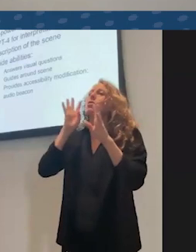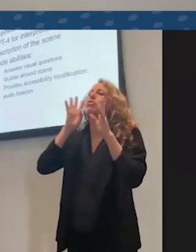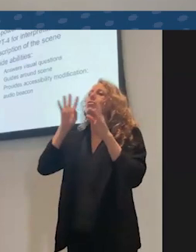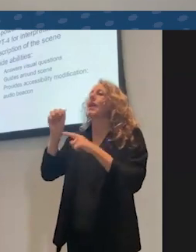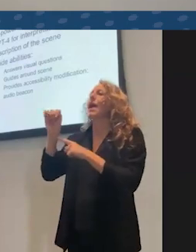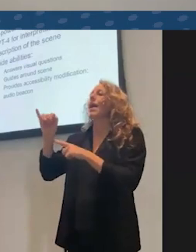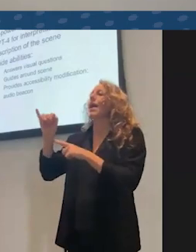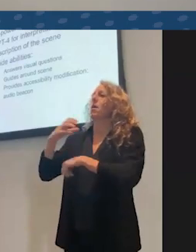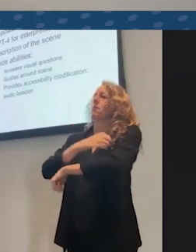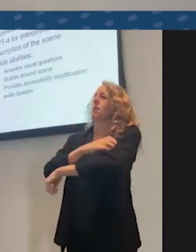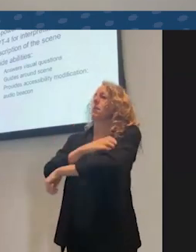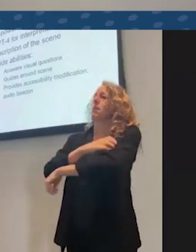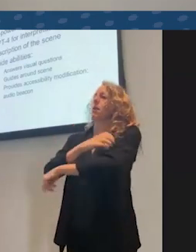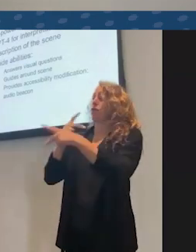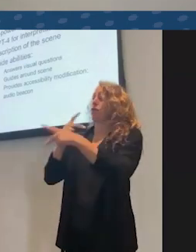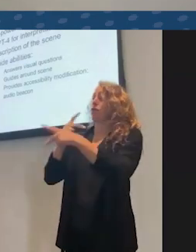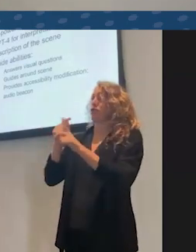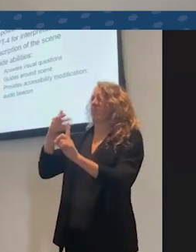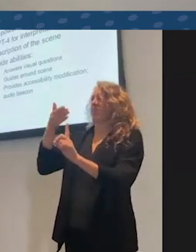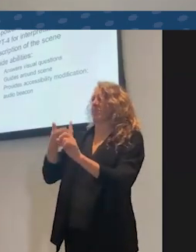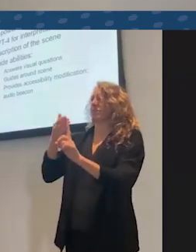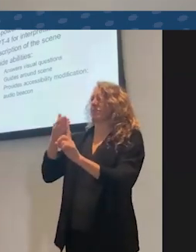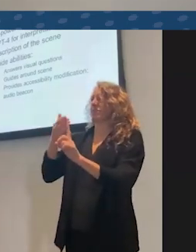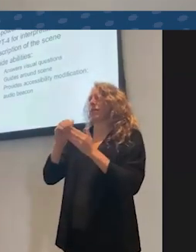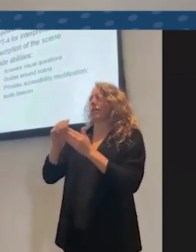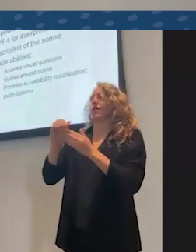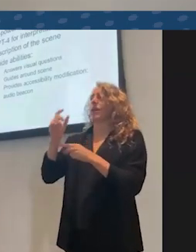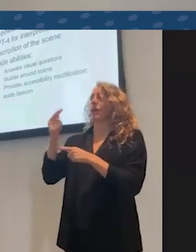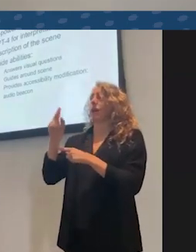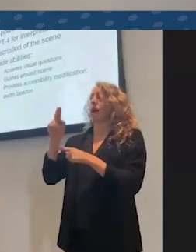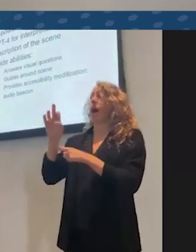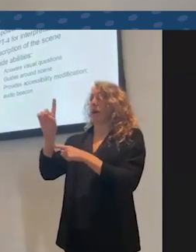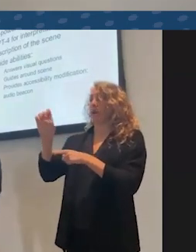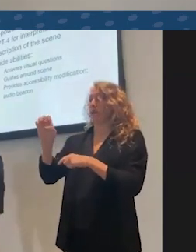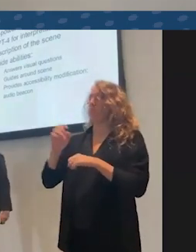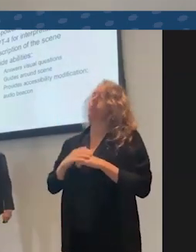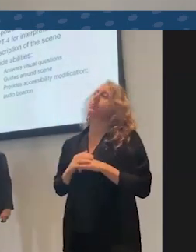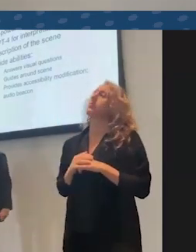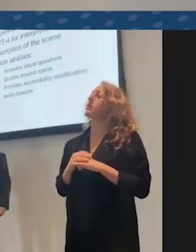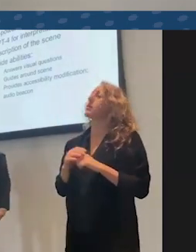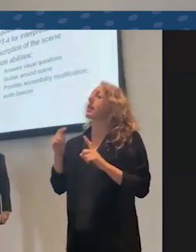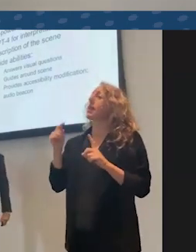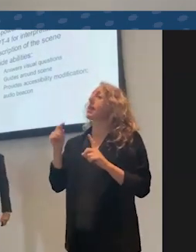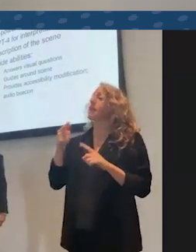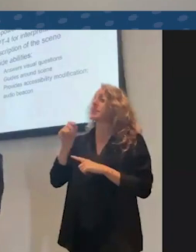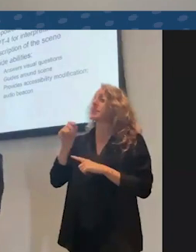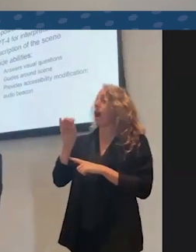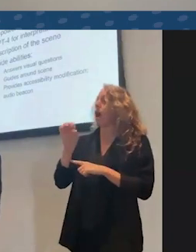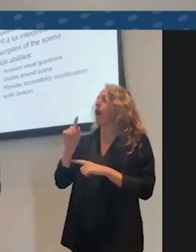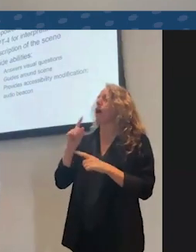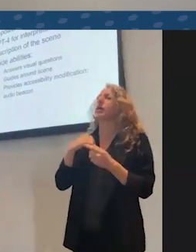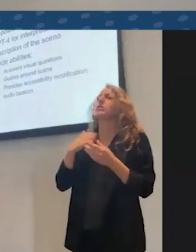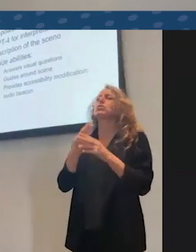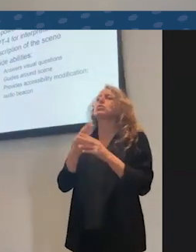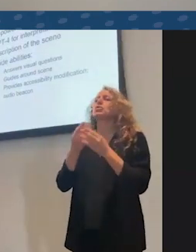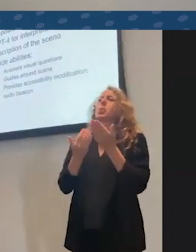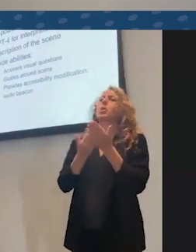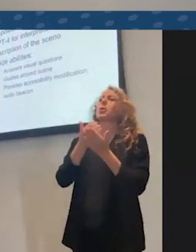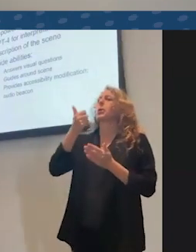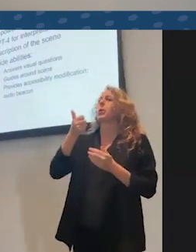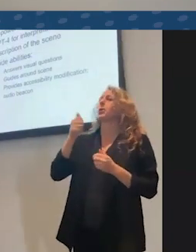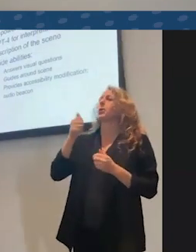for users to have. Now, this guide uses the newest AI description APIs that we have out there,